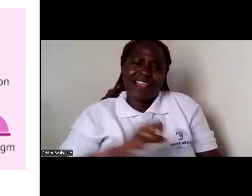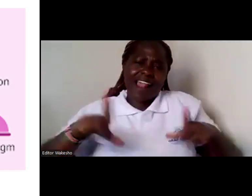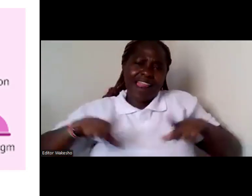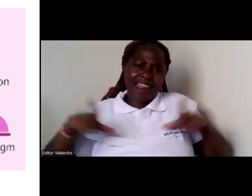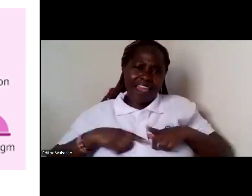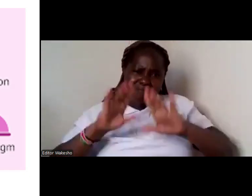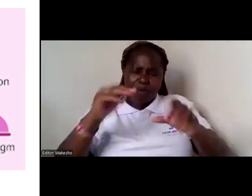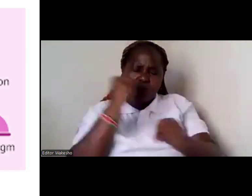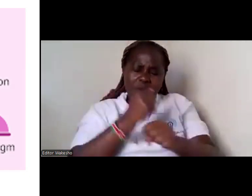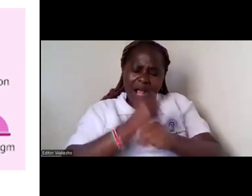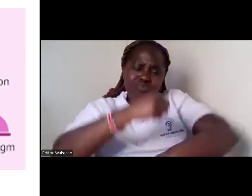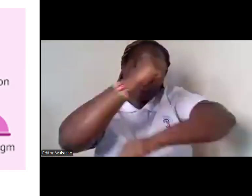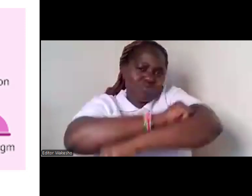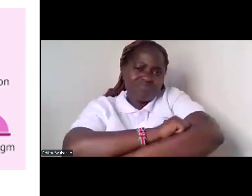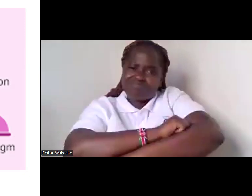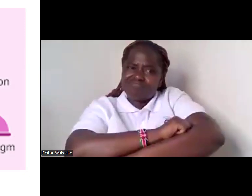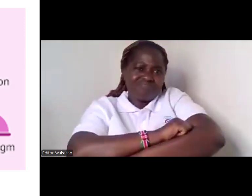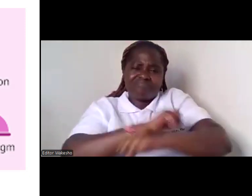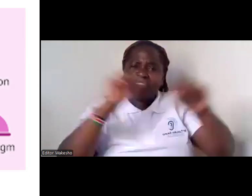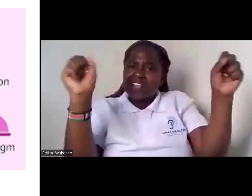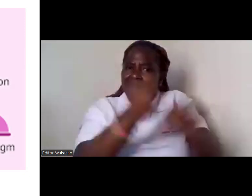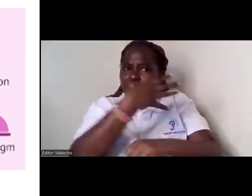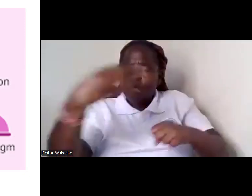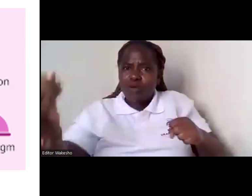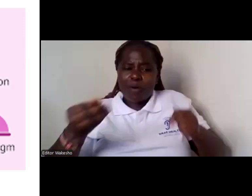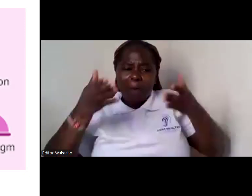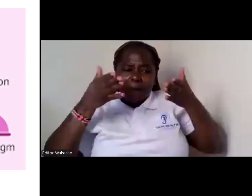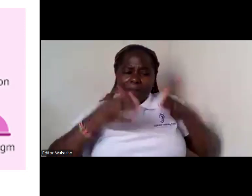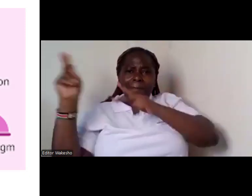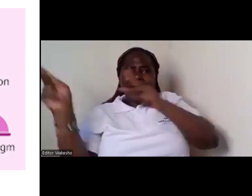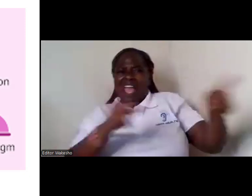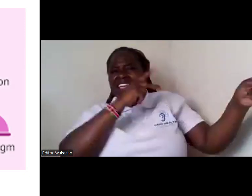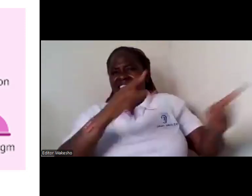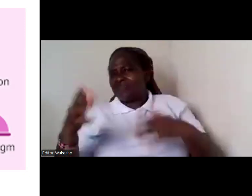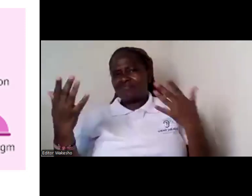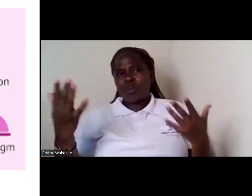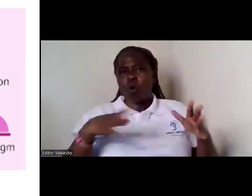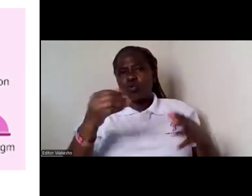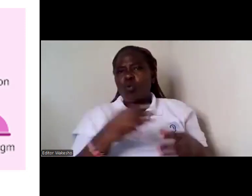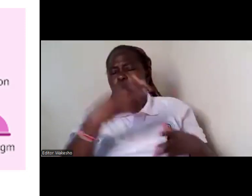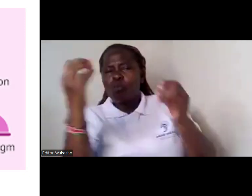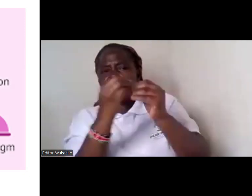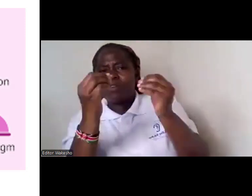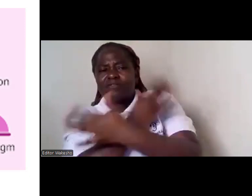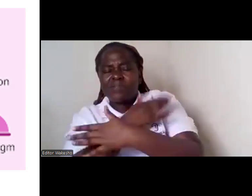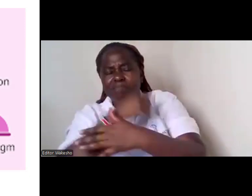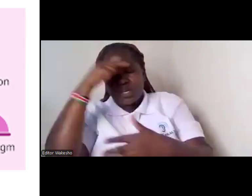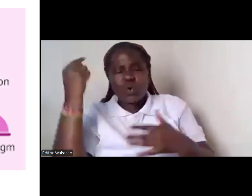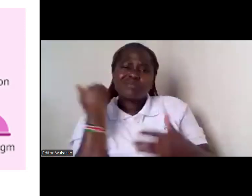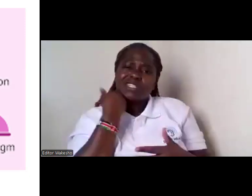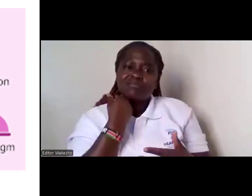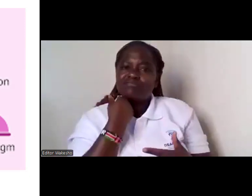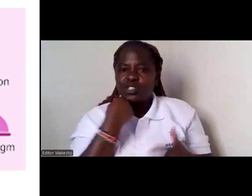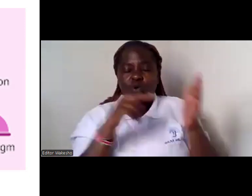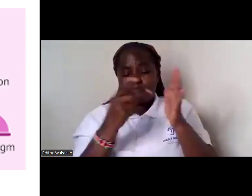work, school. You can't go to a birthday party. You can't go to see your friend because you're having your periods. That is a